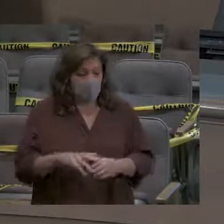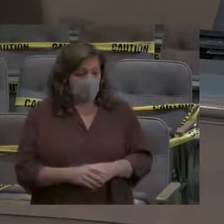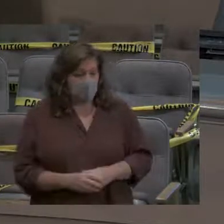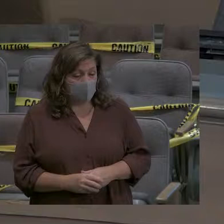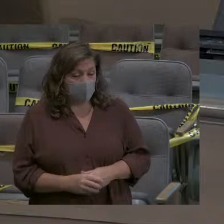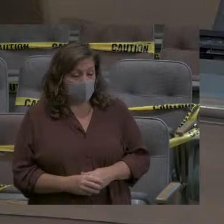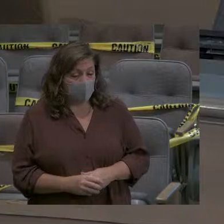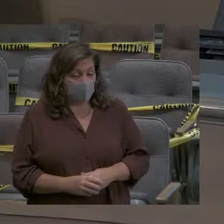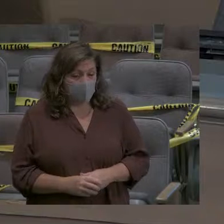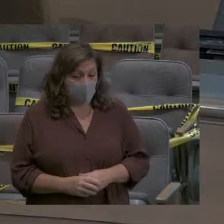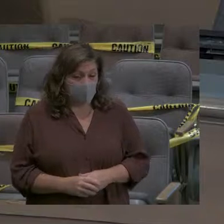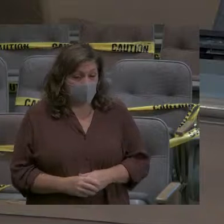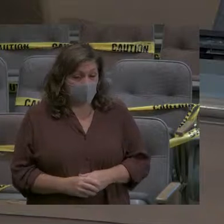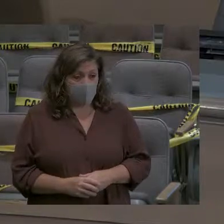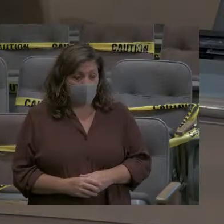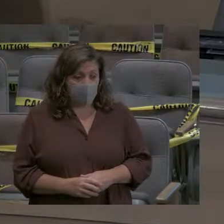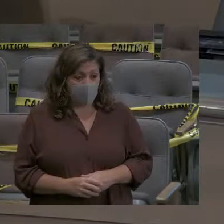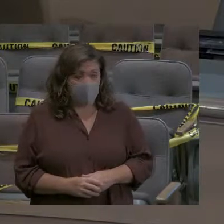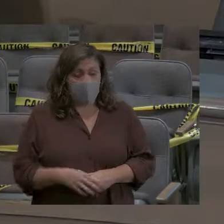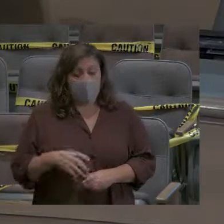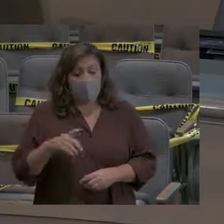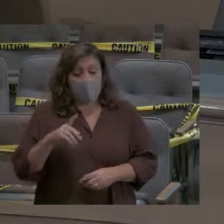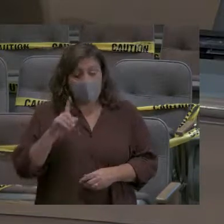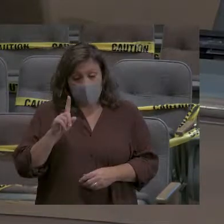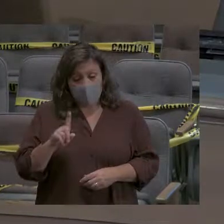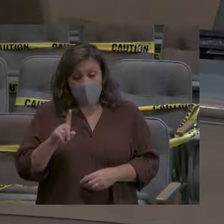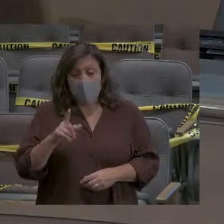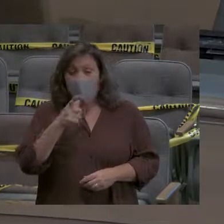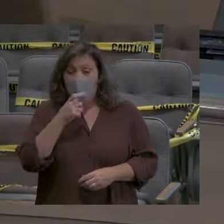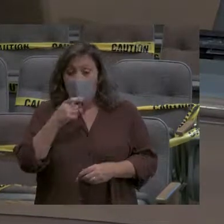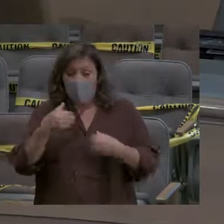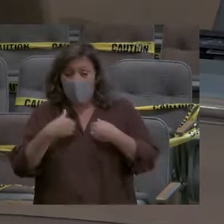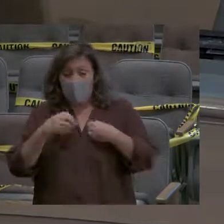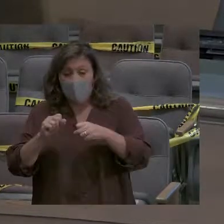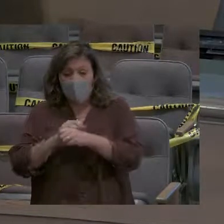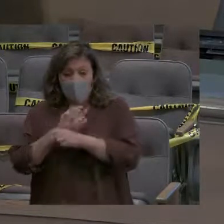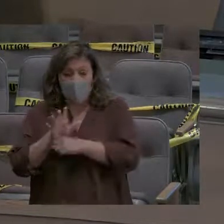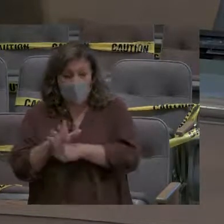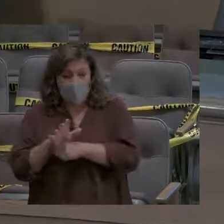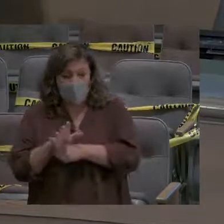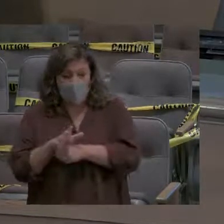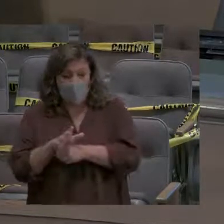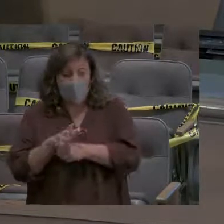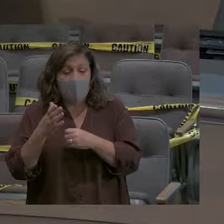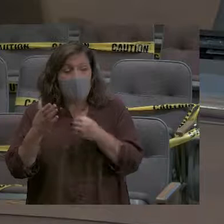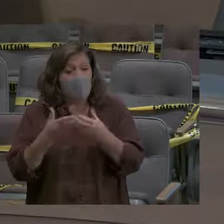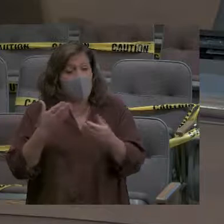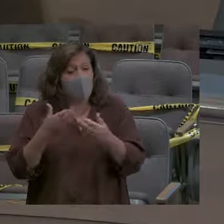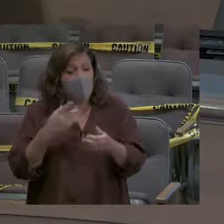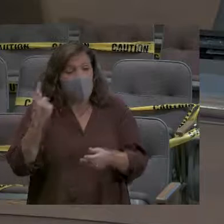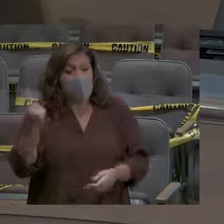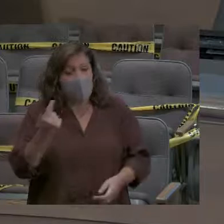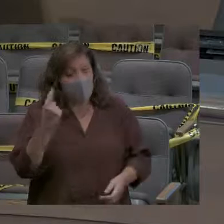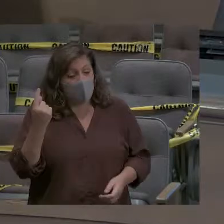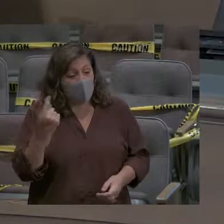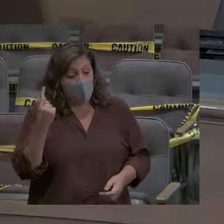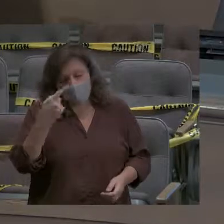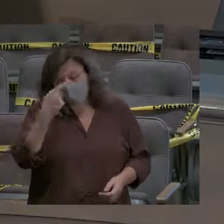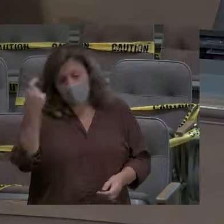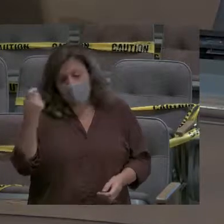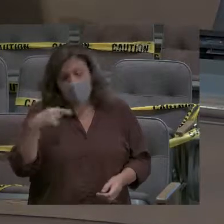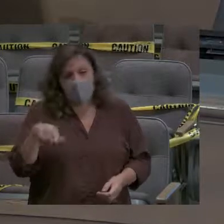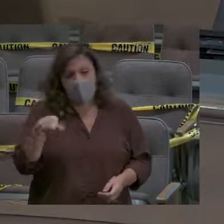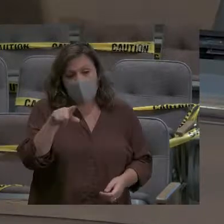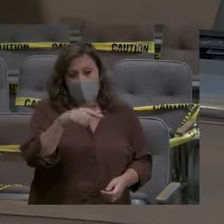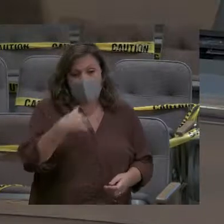the intensive care unit, but what I will tell you with patients with COVID-19, it's almost exclusively because they're having